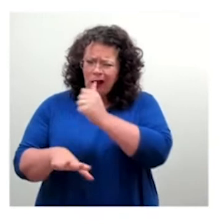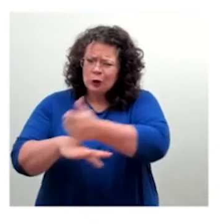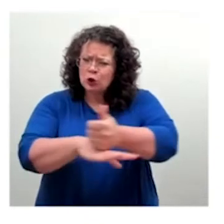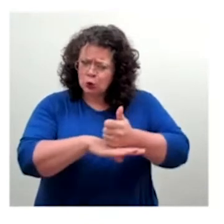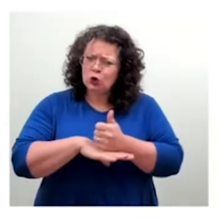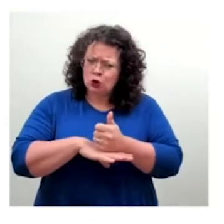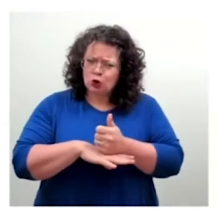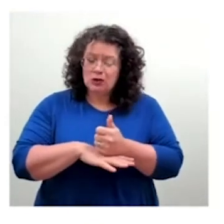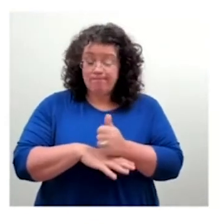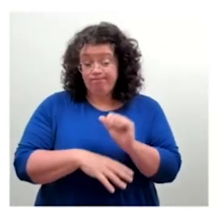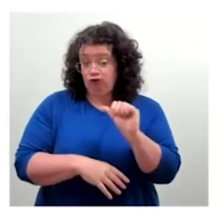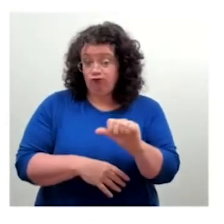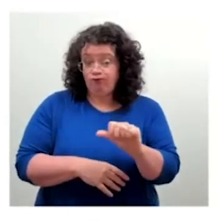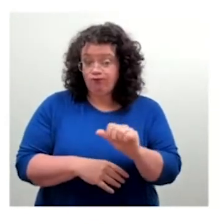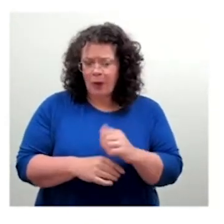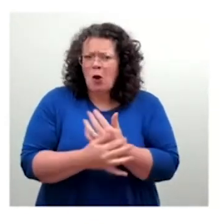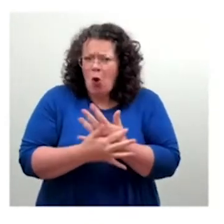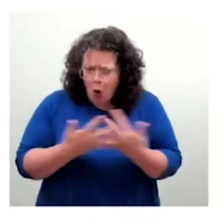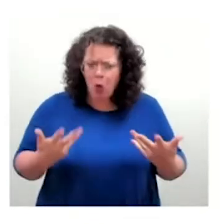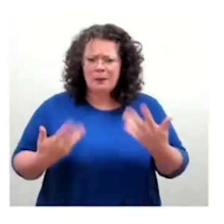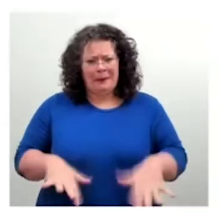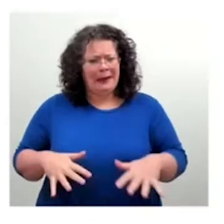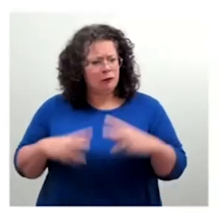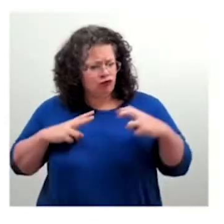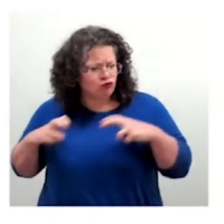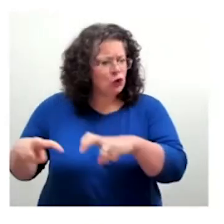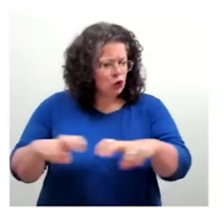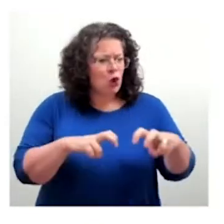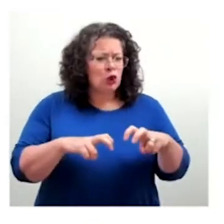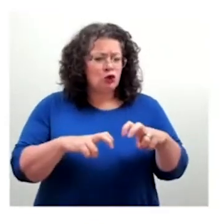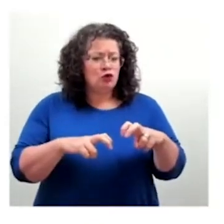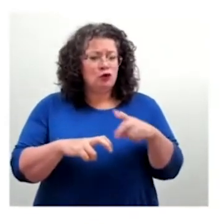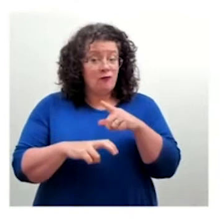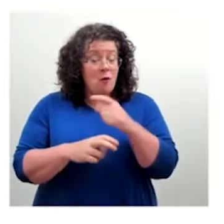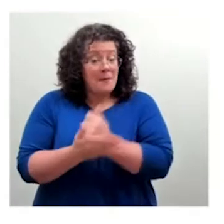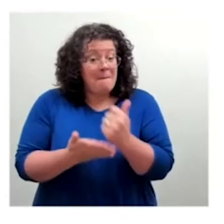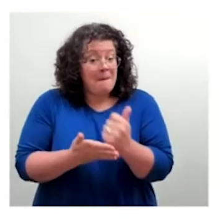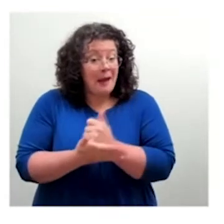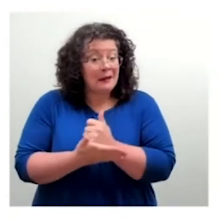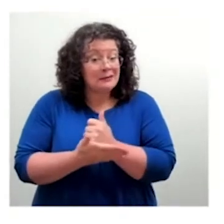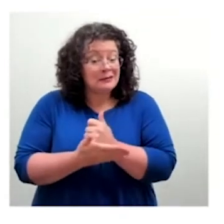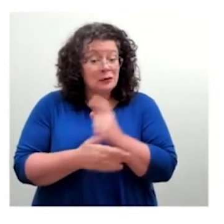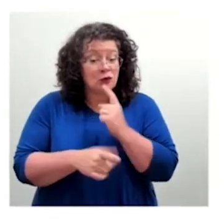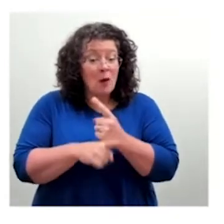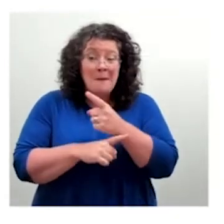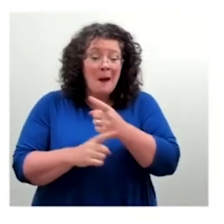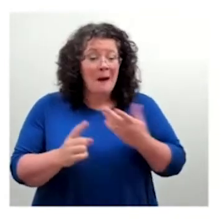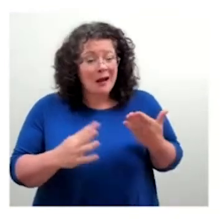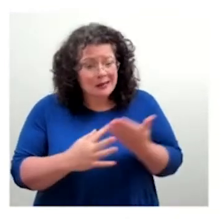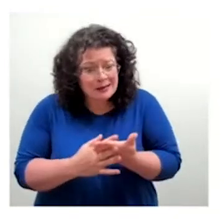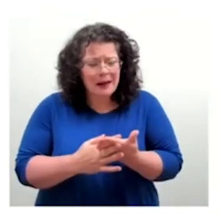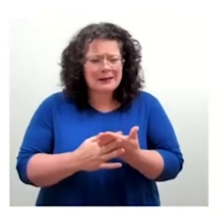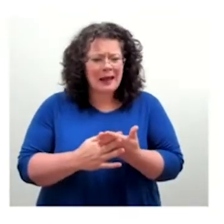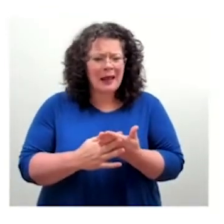impacting them. So that's an issue that needs to also be addressed. Yuval, I see you shaking your head. I know you got something. No, I totally agree.